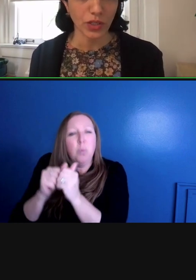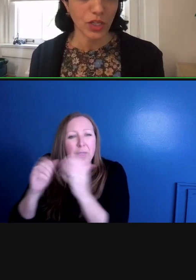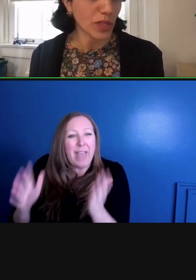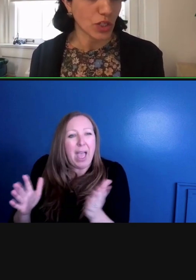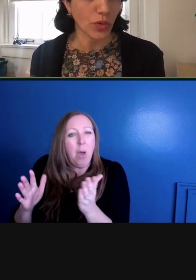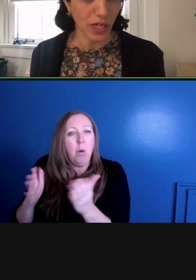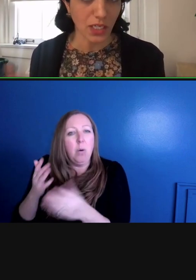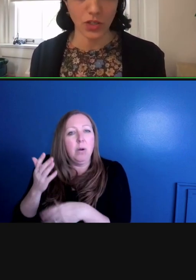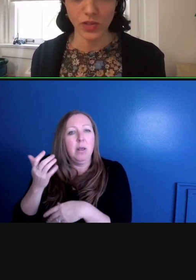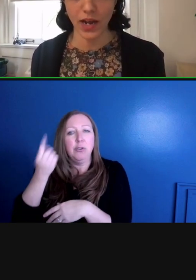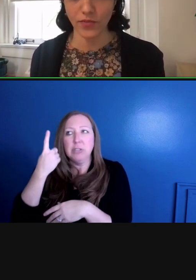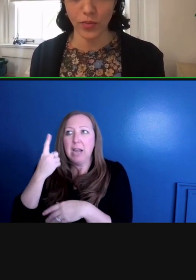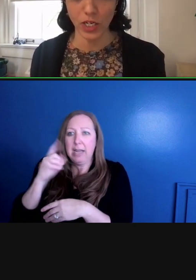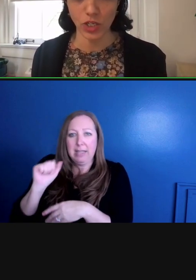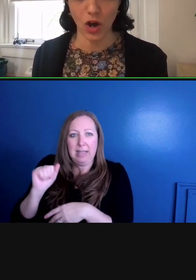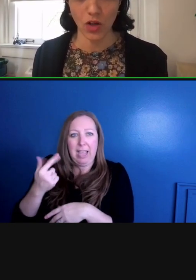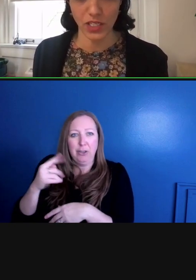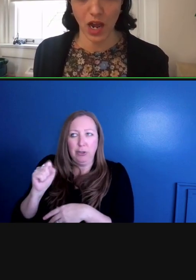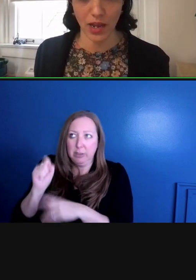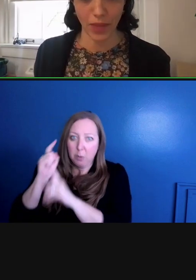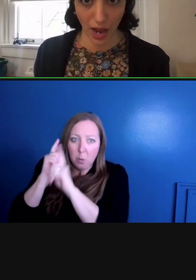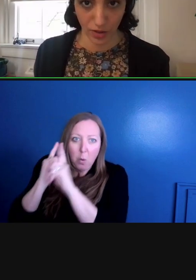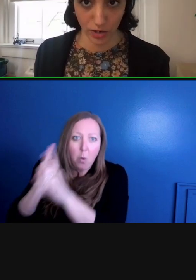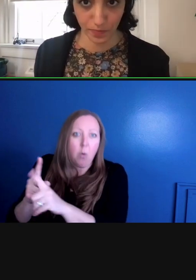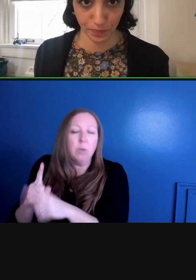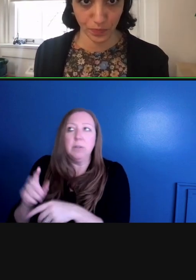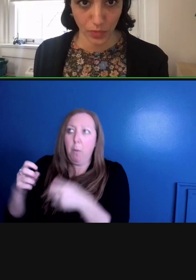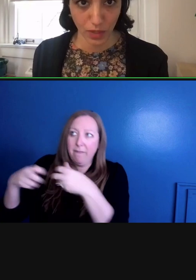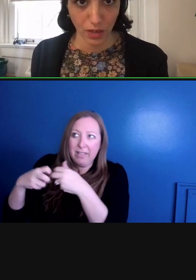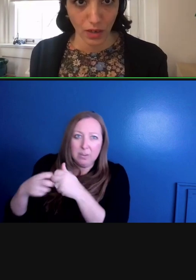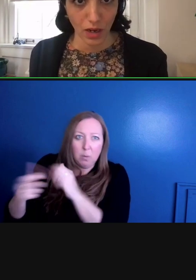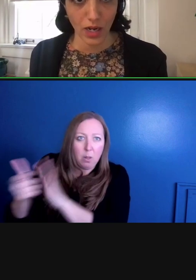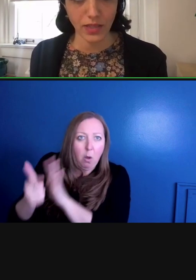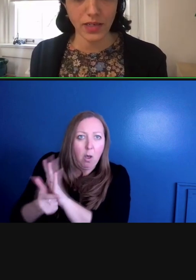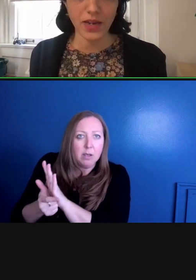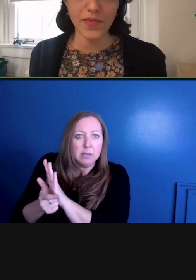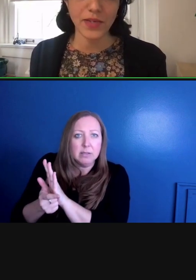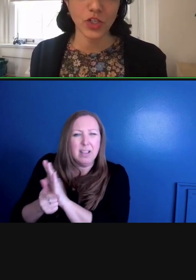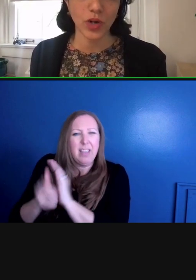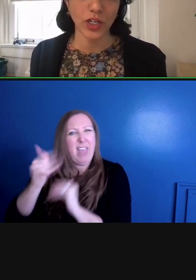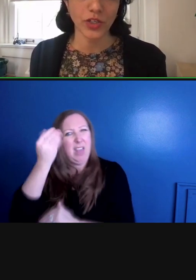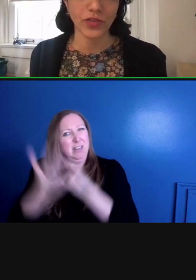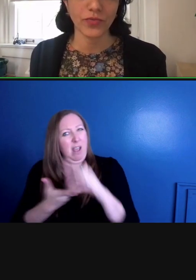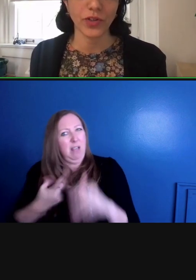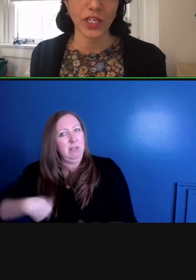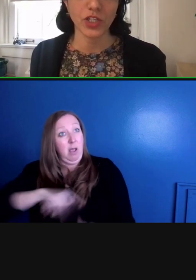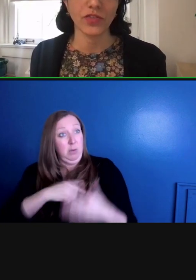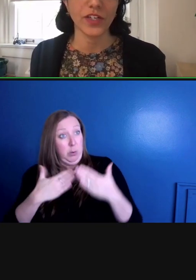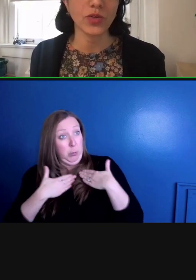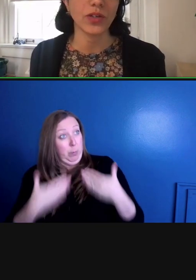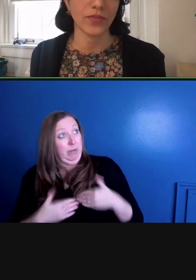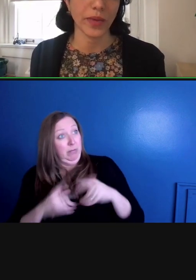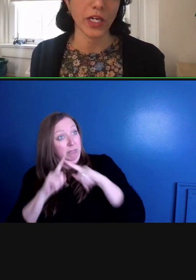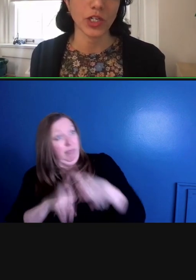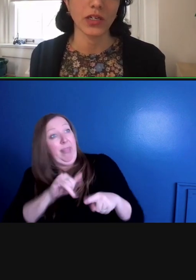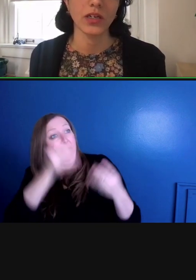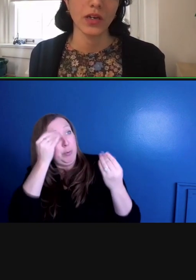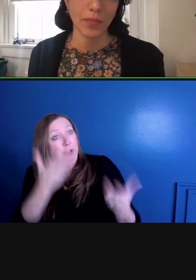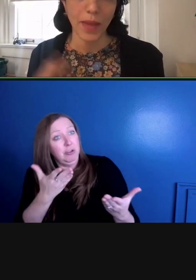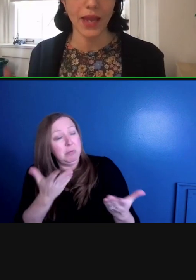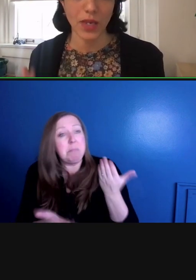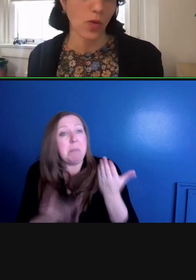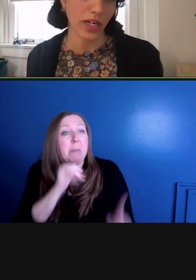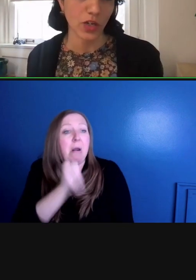maybe humans don't need to use that information all the time either. And instead, maybe structured relational visual